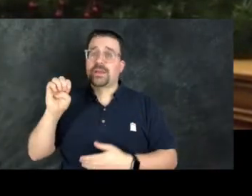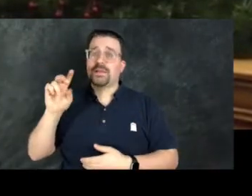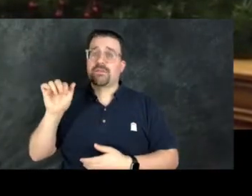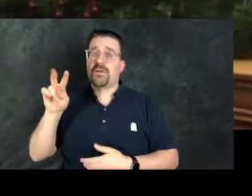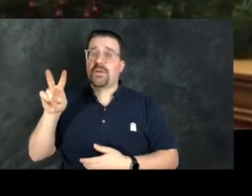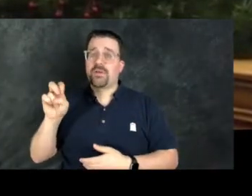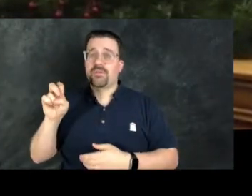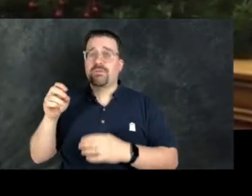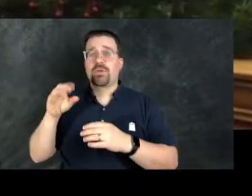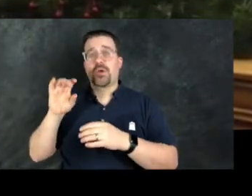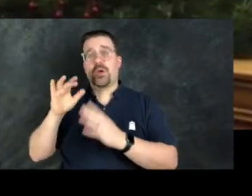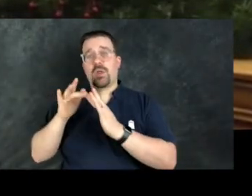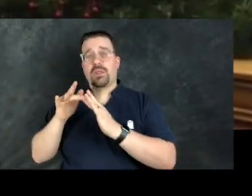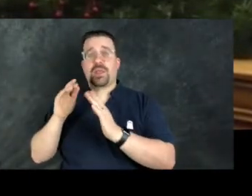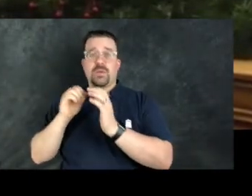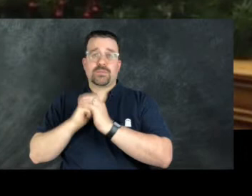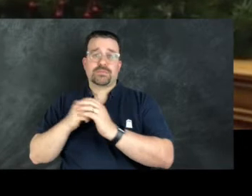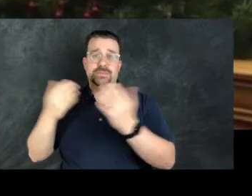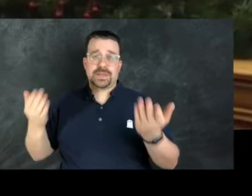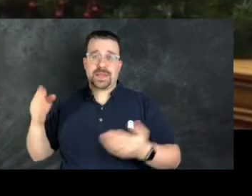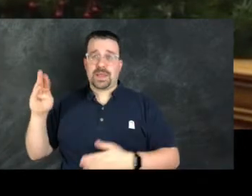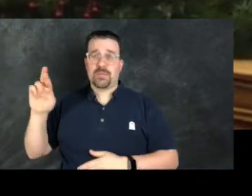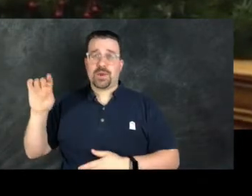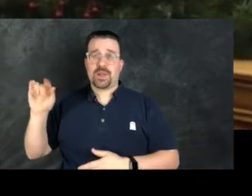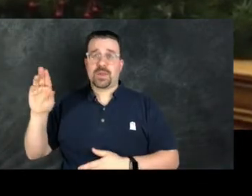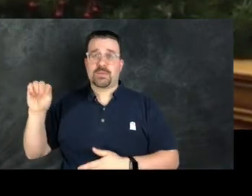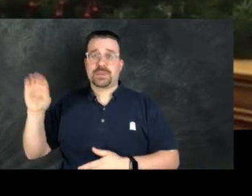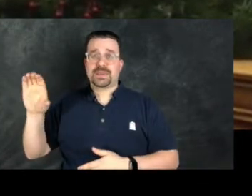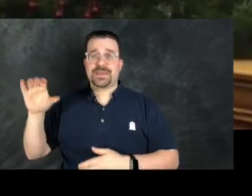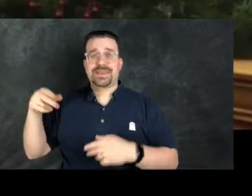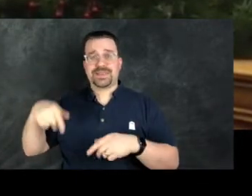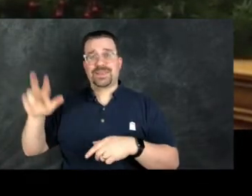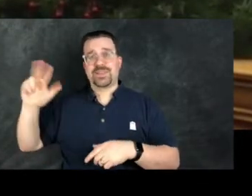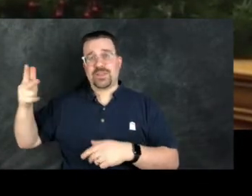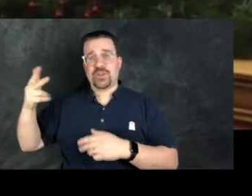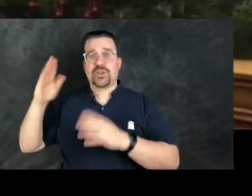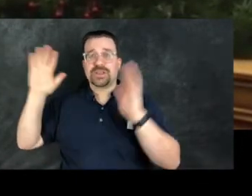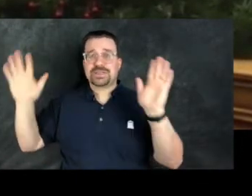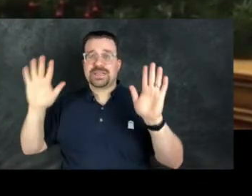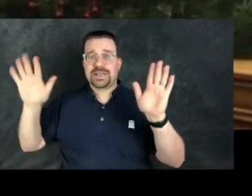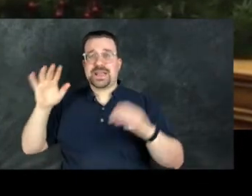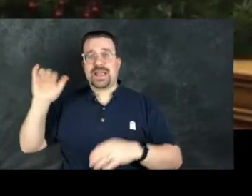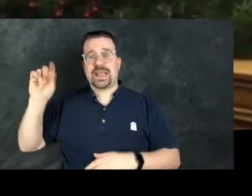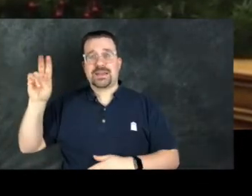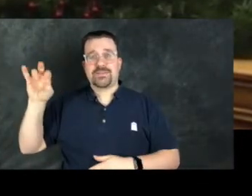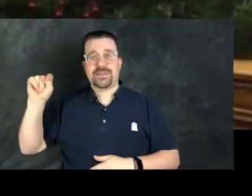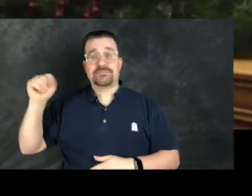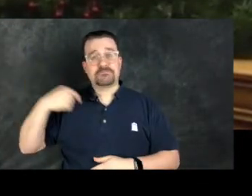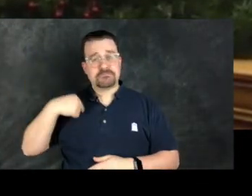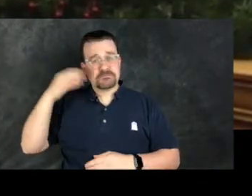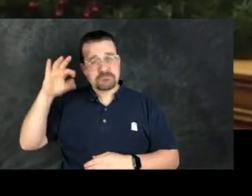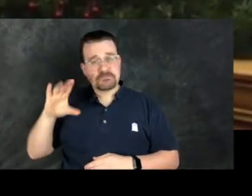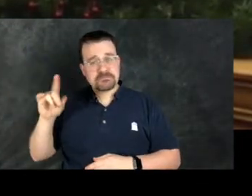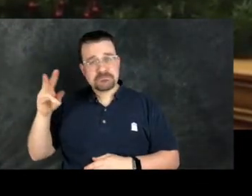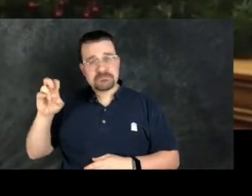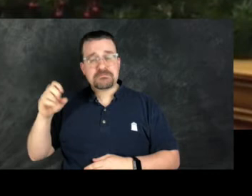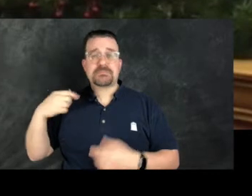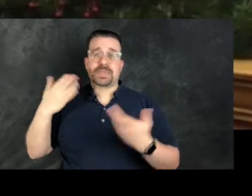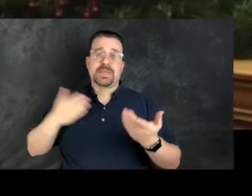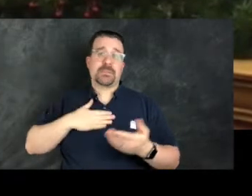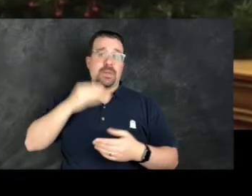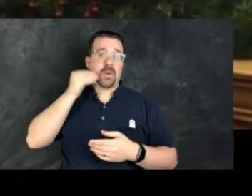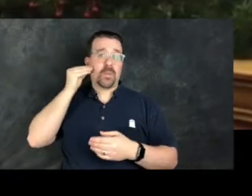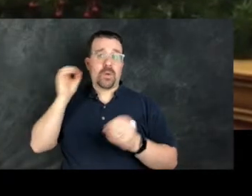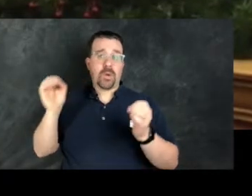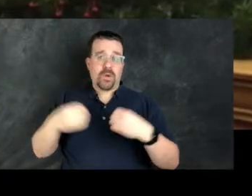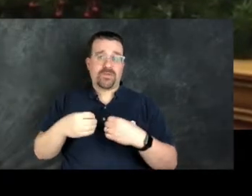Online Worship at Bradley United Methodist Church on this third Sunday of Advent. I'm Pastor Dave, and I'm coming to you